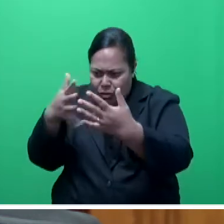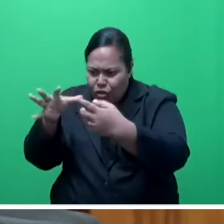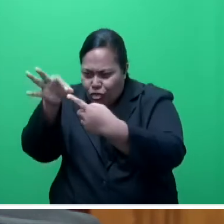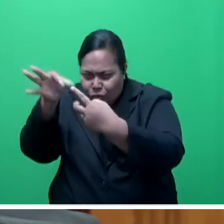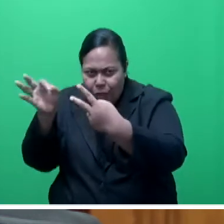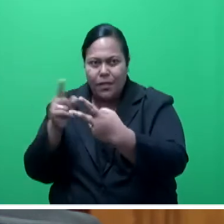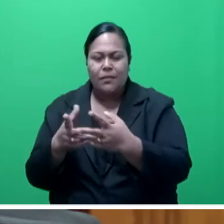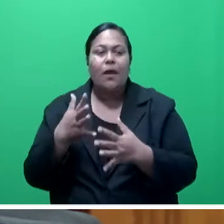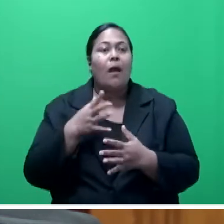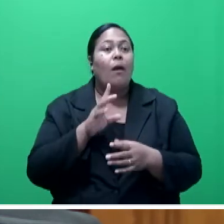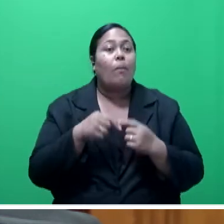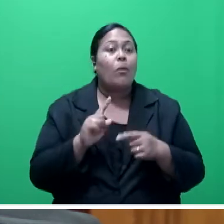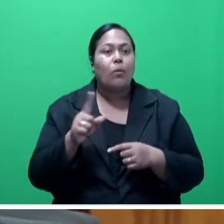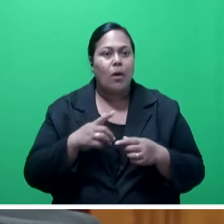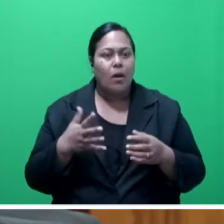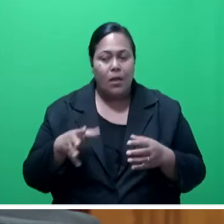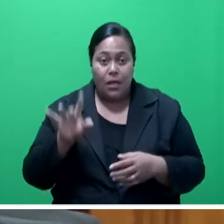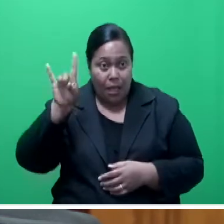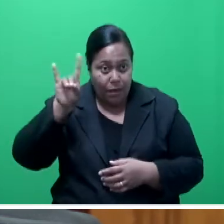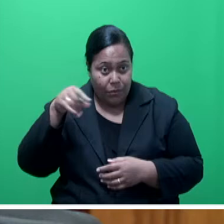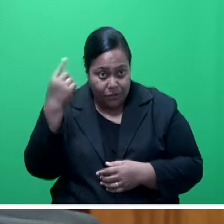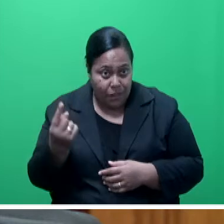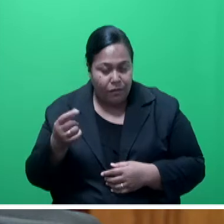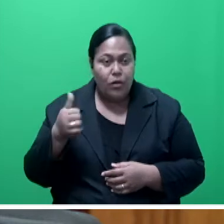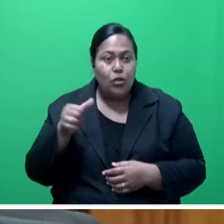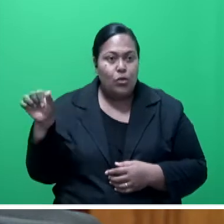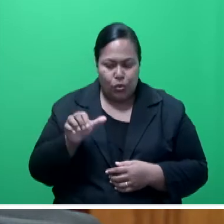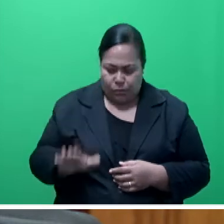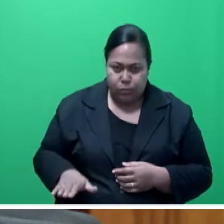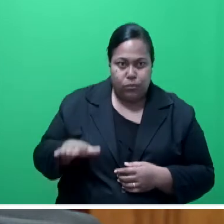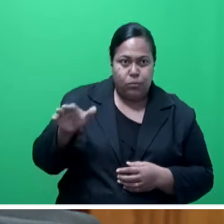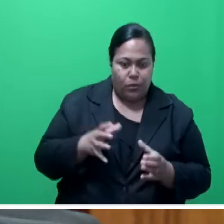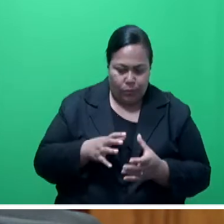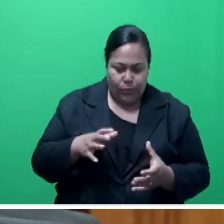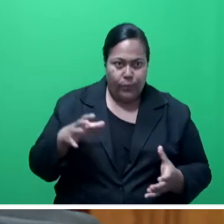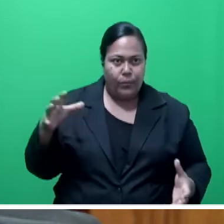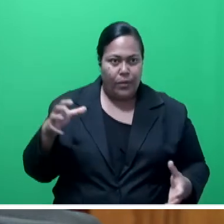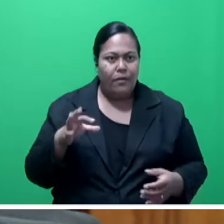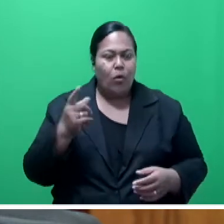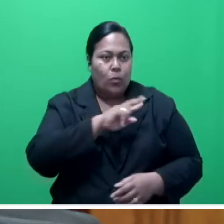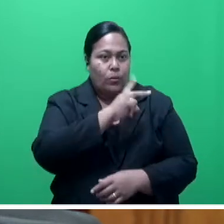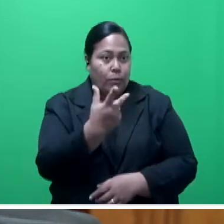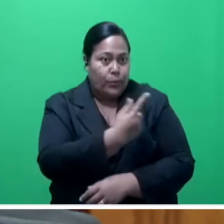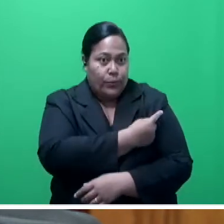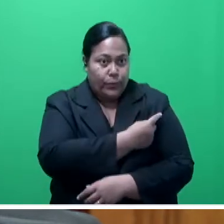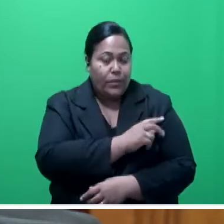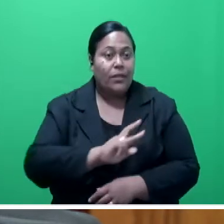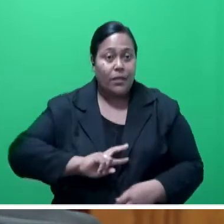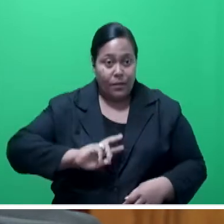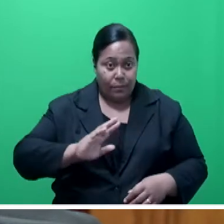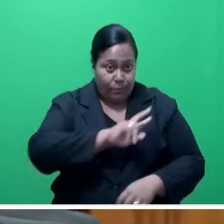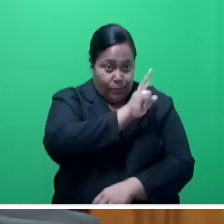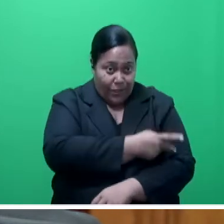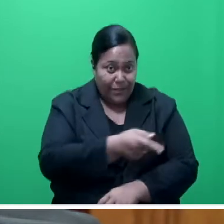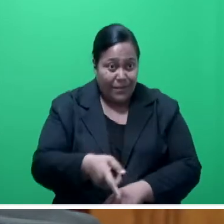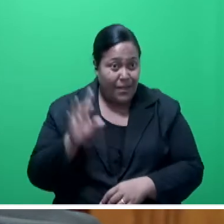stress, ability to withstand high heat stress, growth and development in yield, carcass content, reproduction, and meat quality. So